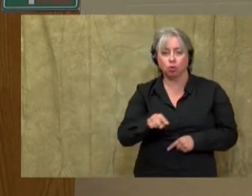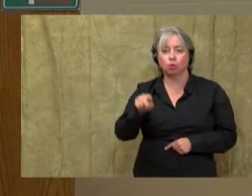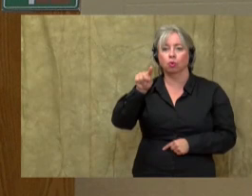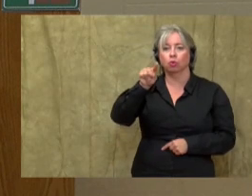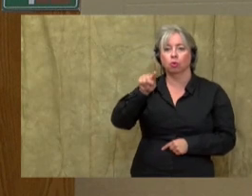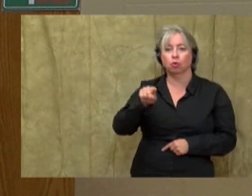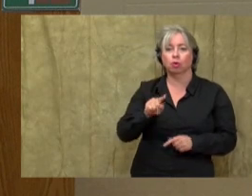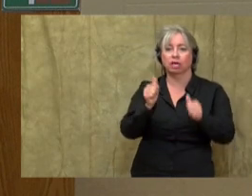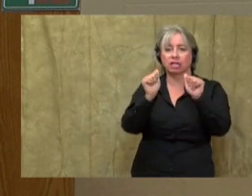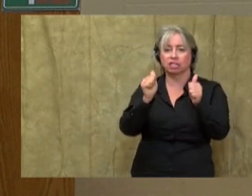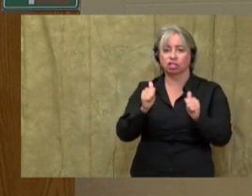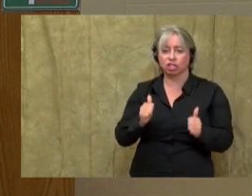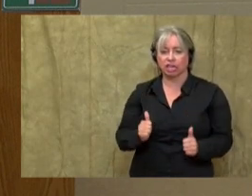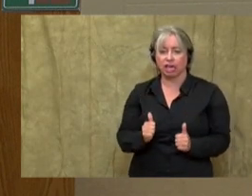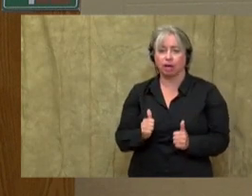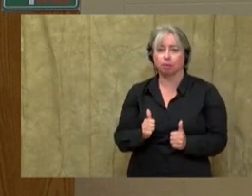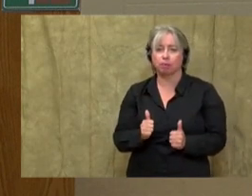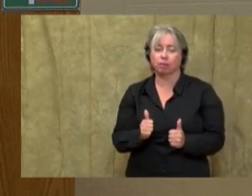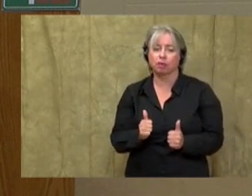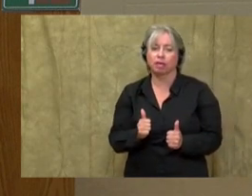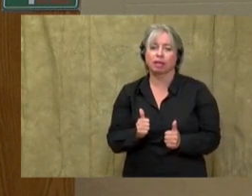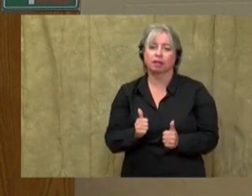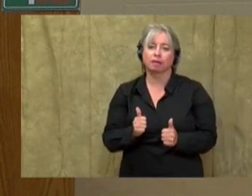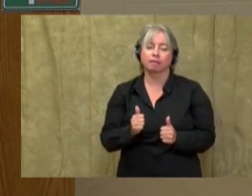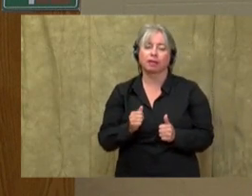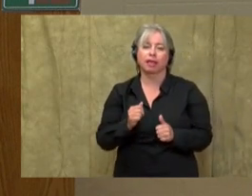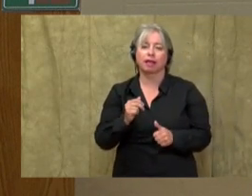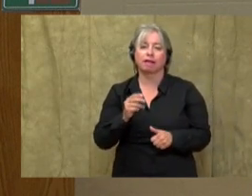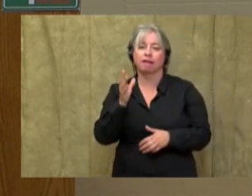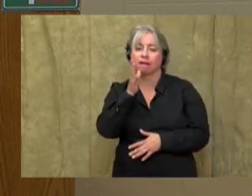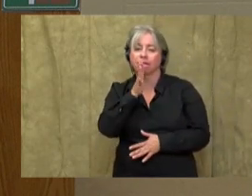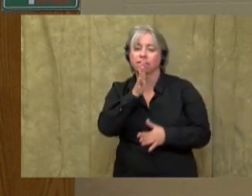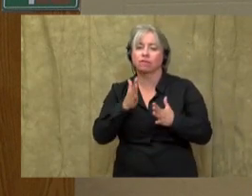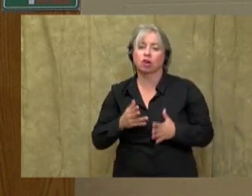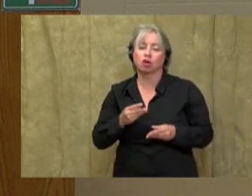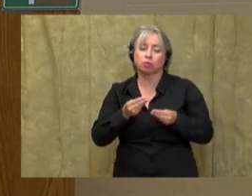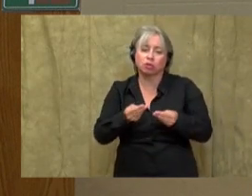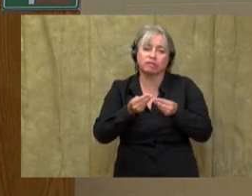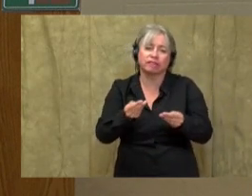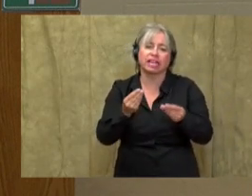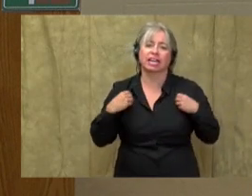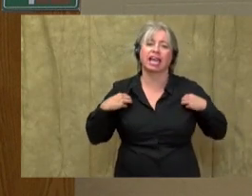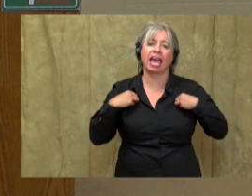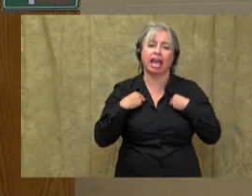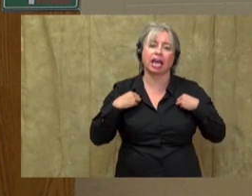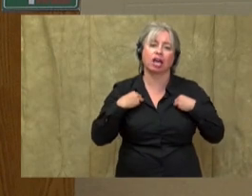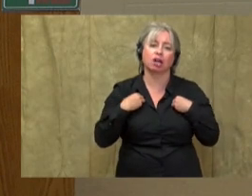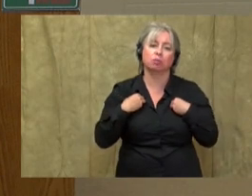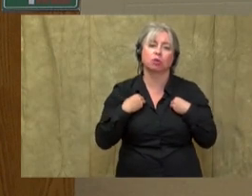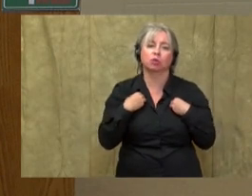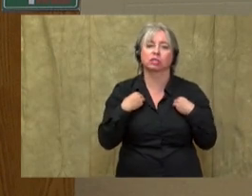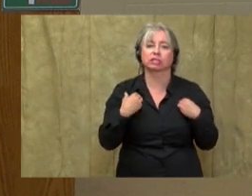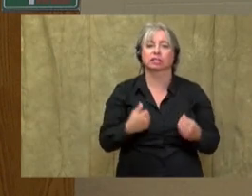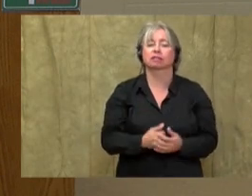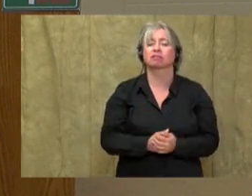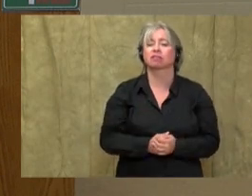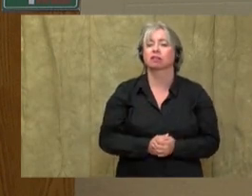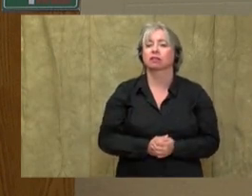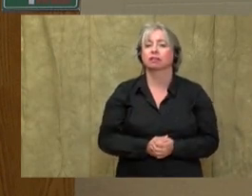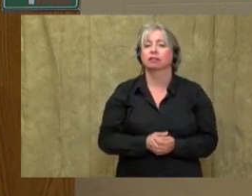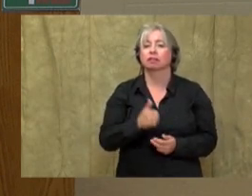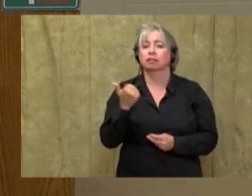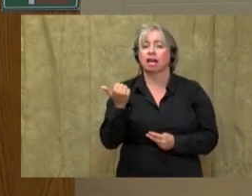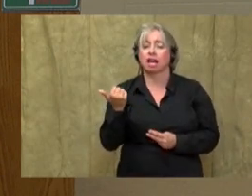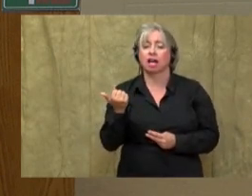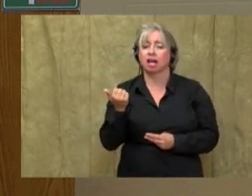of what a farmer would feed their animals out of, would be a trough. So that's at the bottom. Some other parts of the transverse wave that